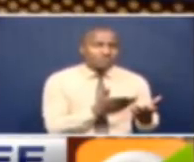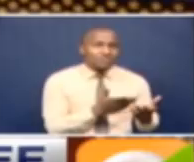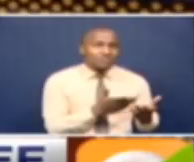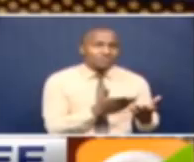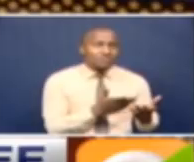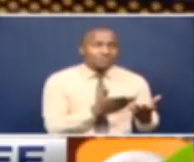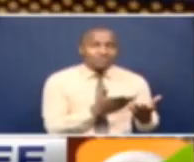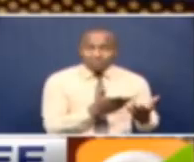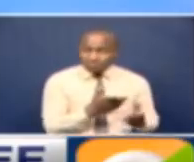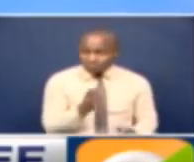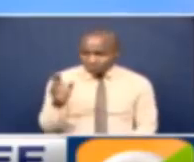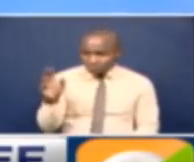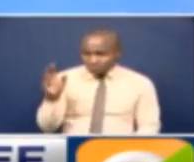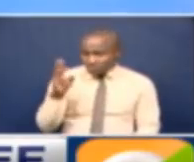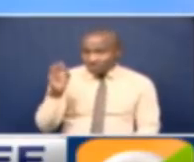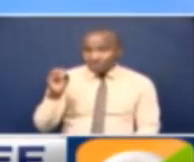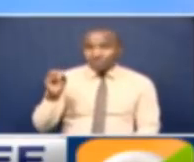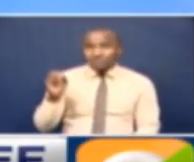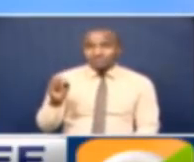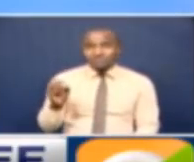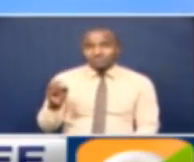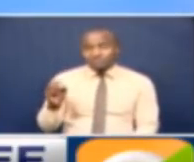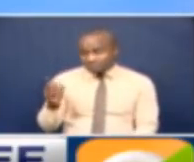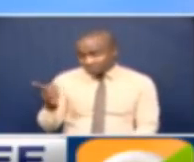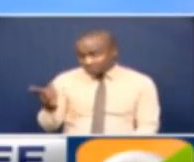Secession. Does that make sense? Yes.